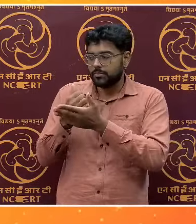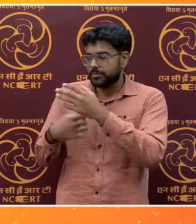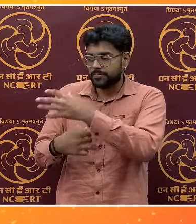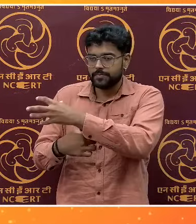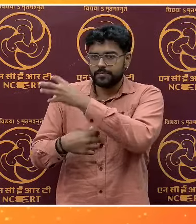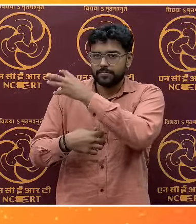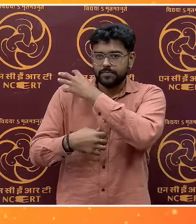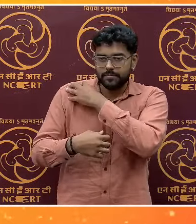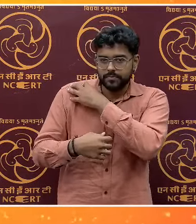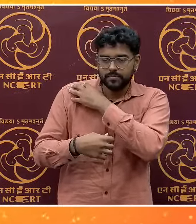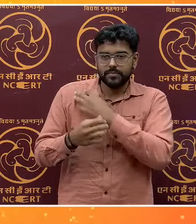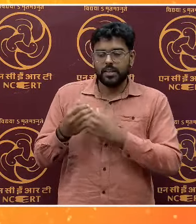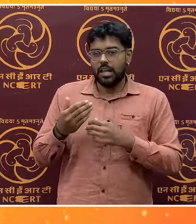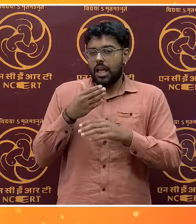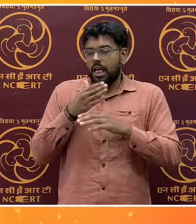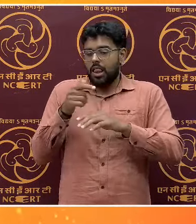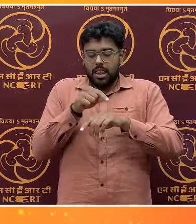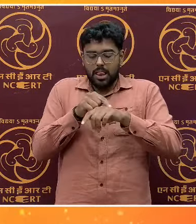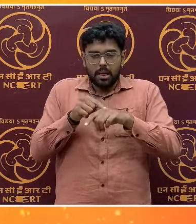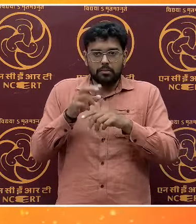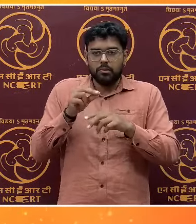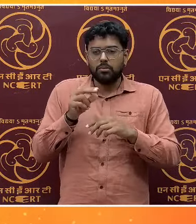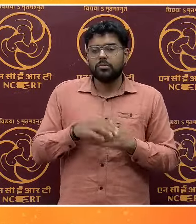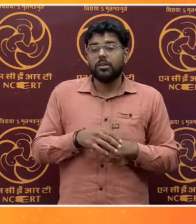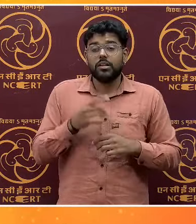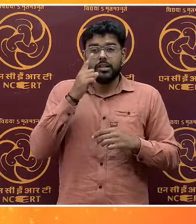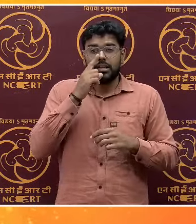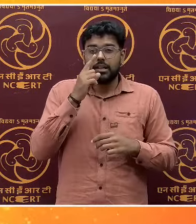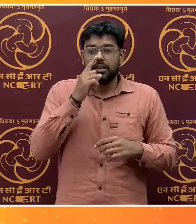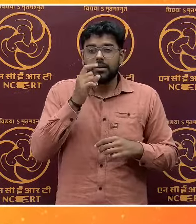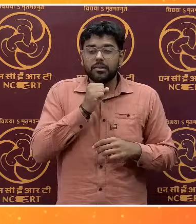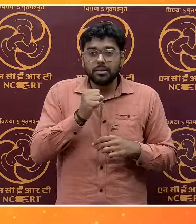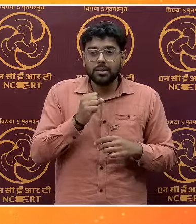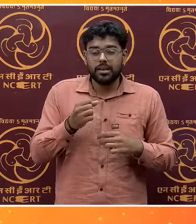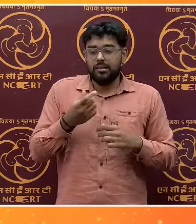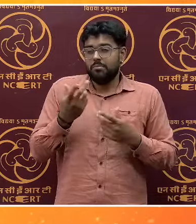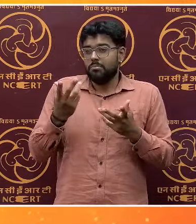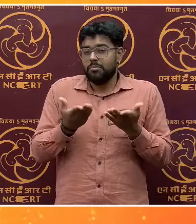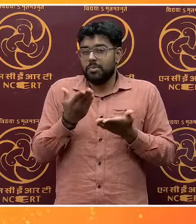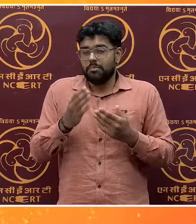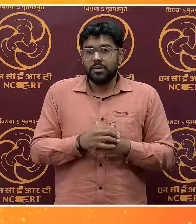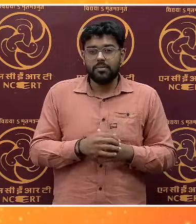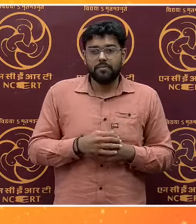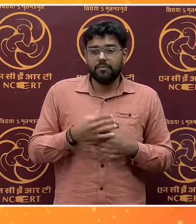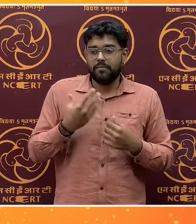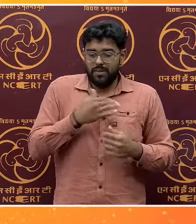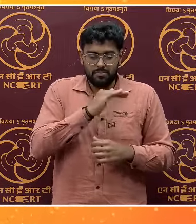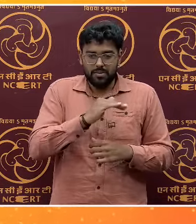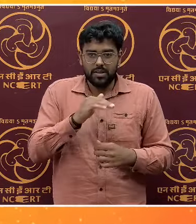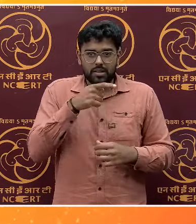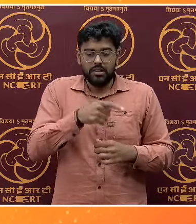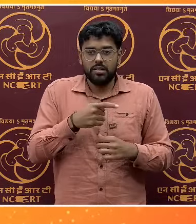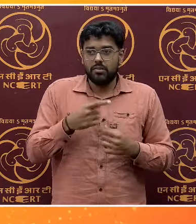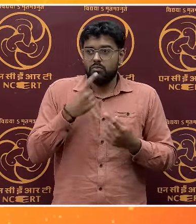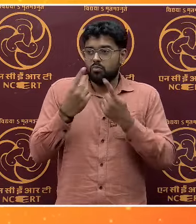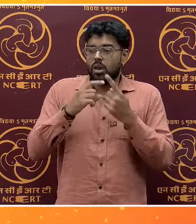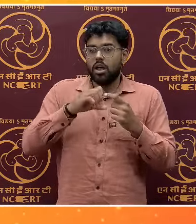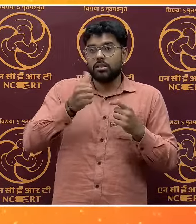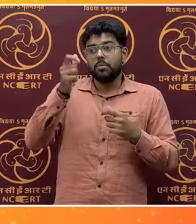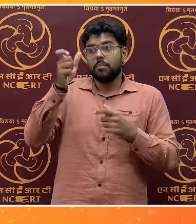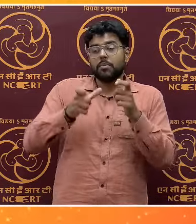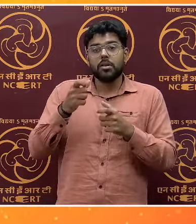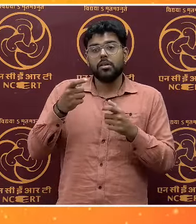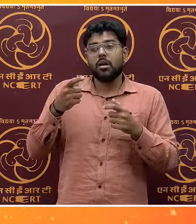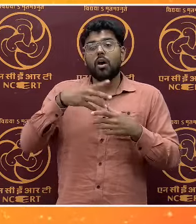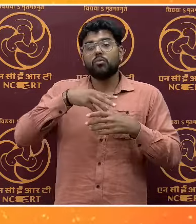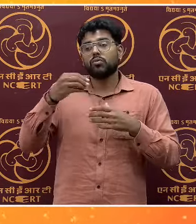hurt, without harm, like elders won't hurt us. Sometimes we Yeah. think that we are kids, we should not talk to a stranger, we should